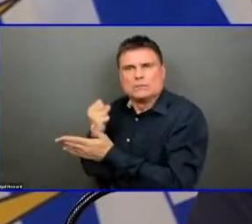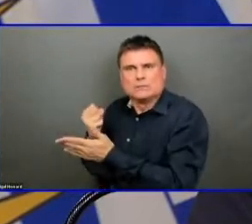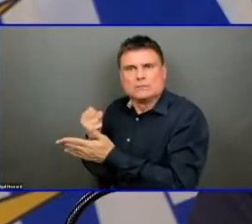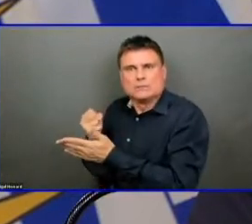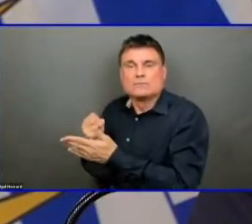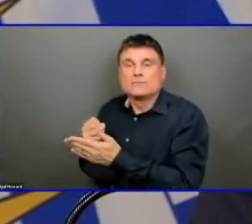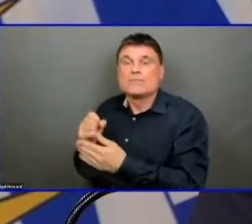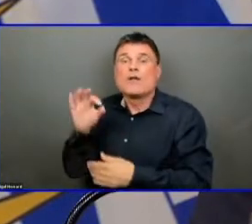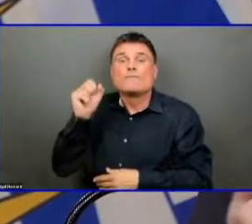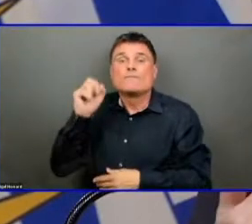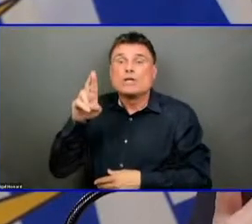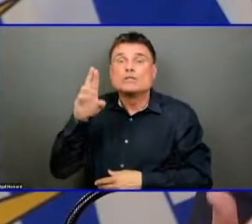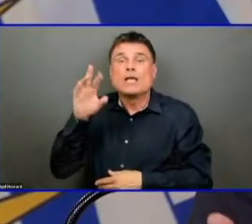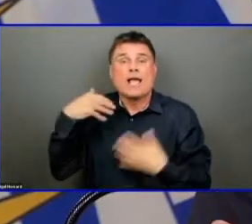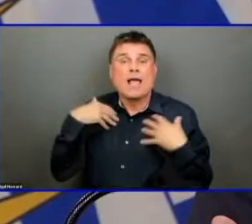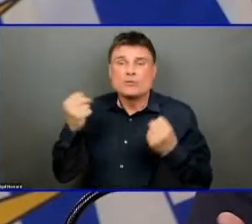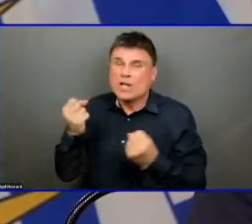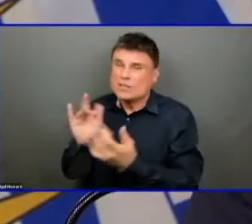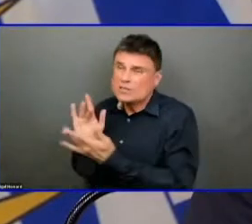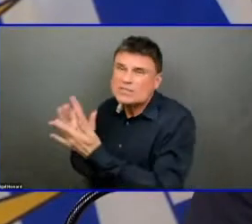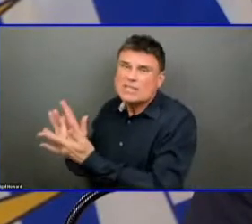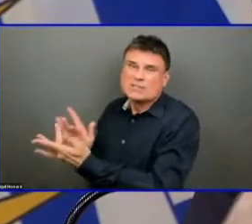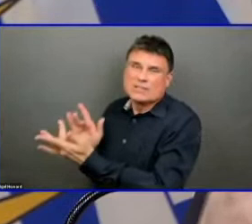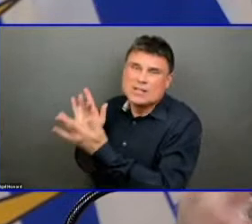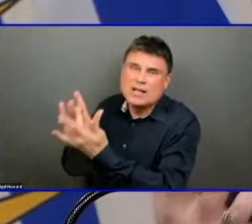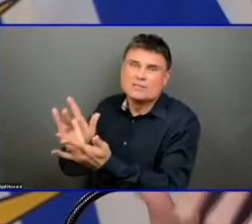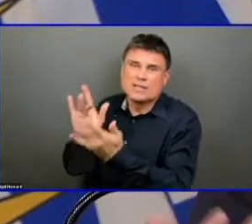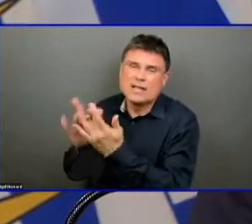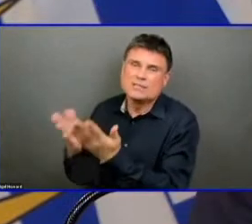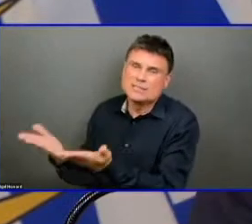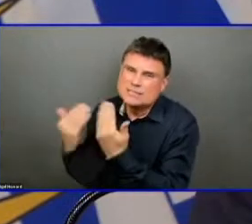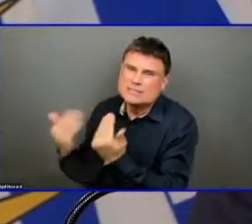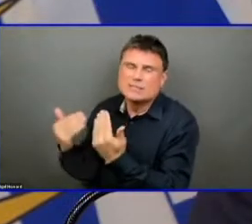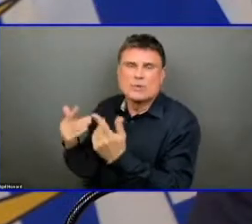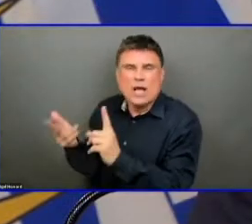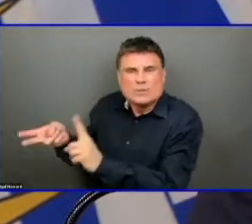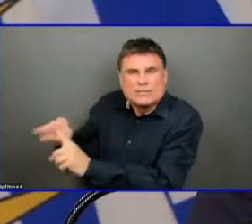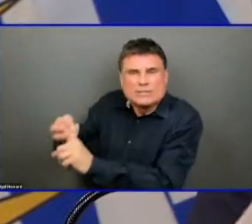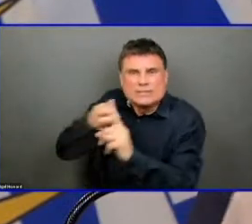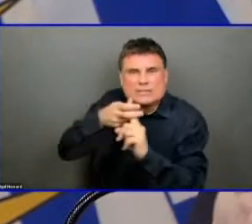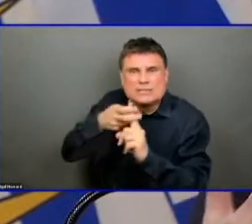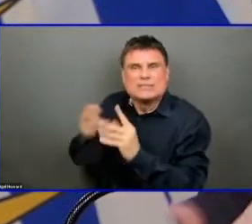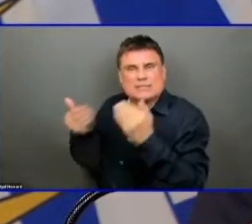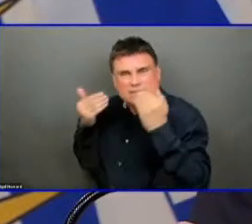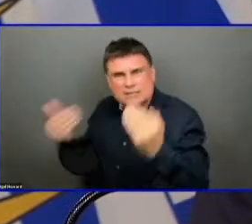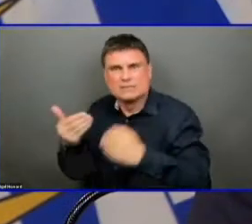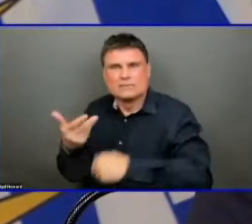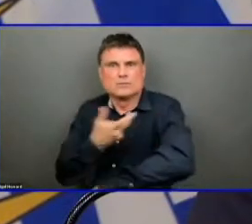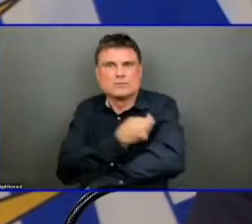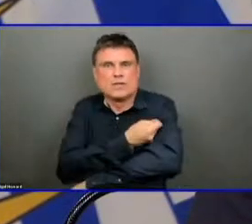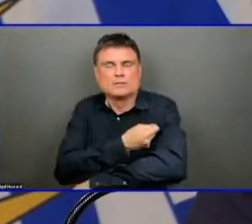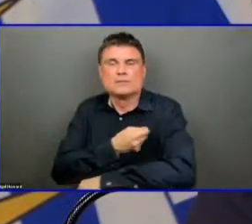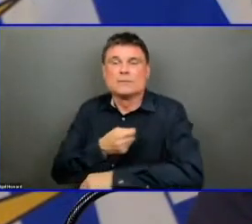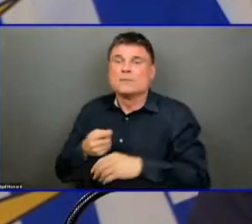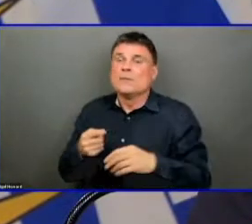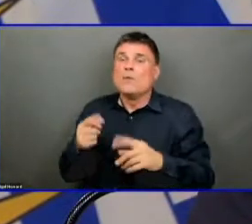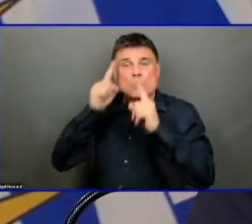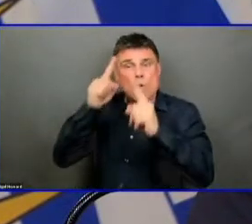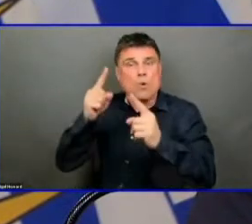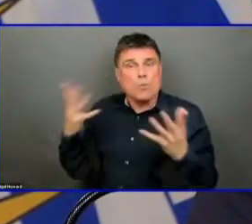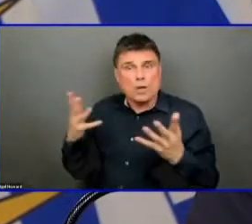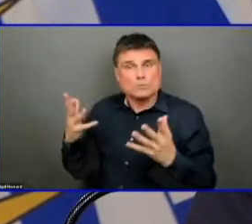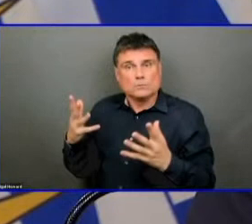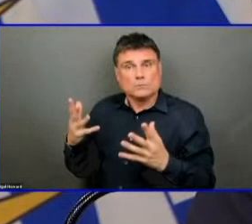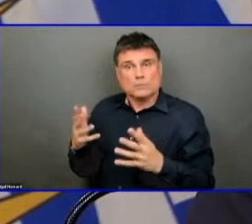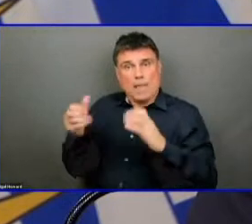sure that we have the right language information for people, that we have leaders in those communities to